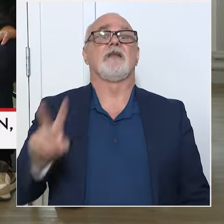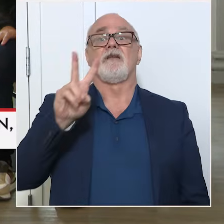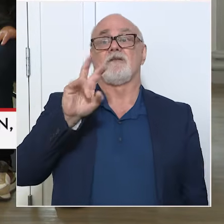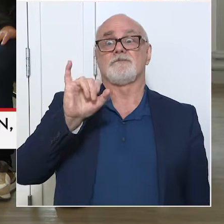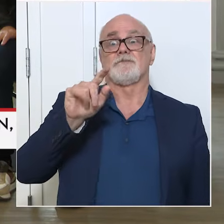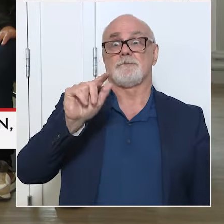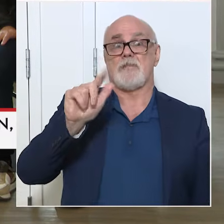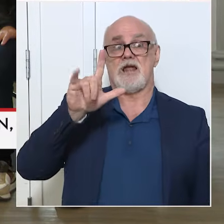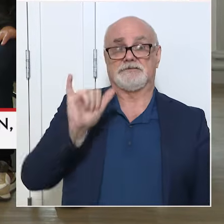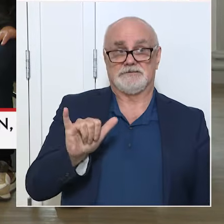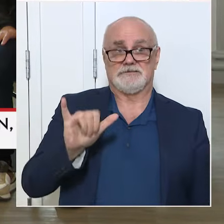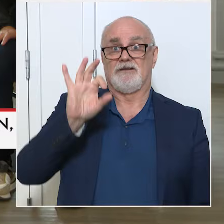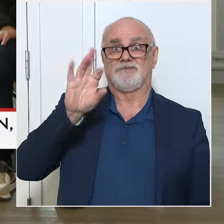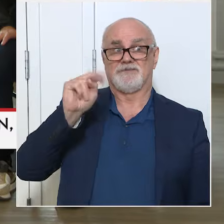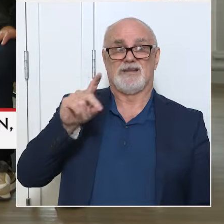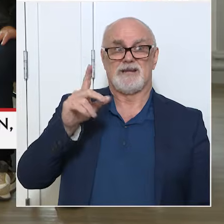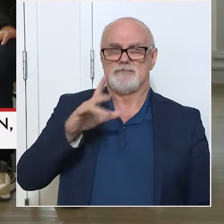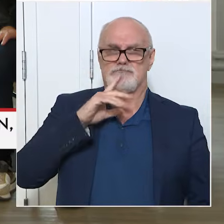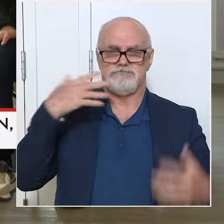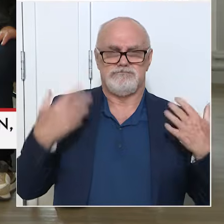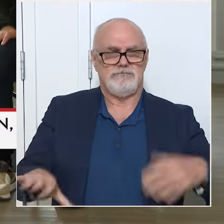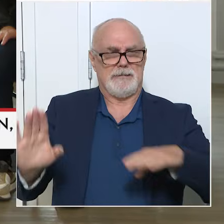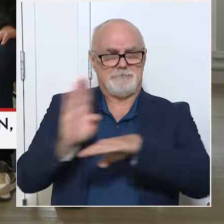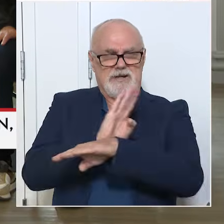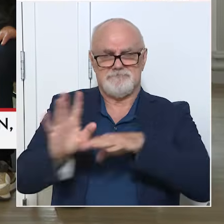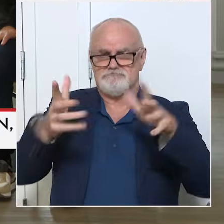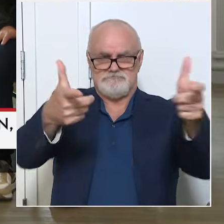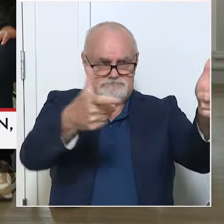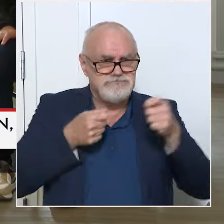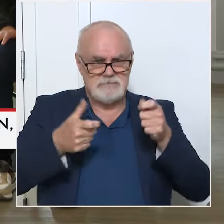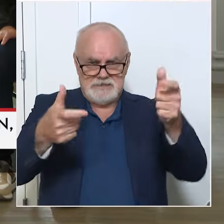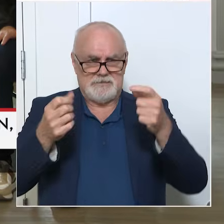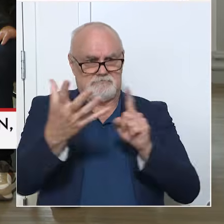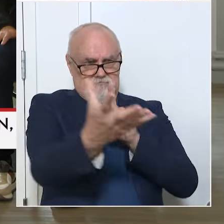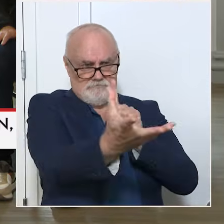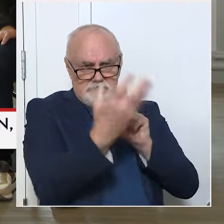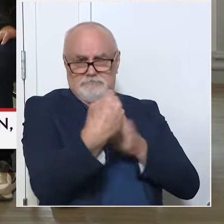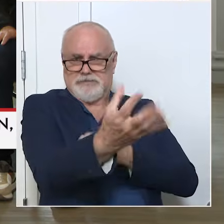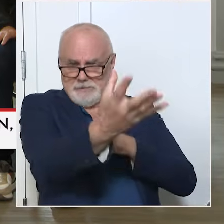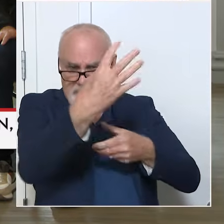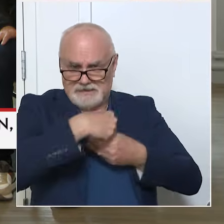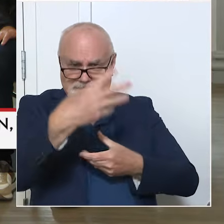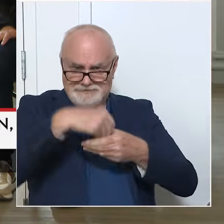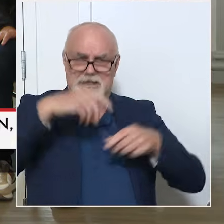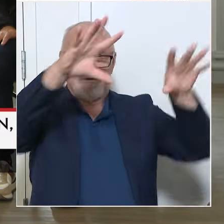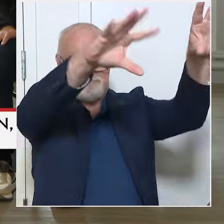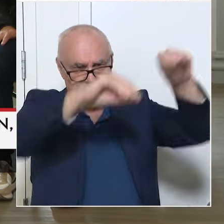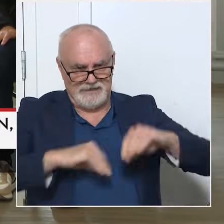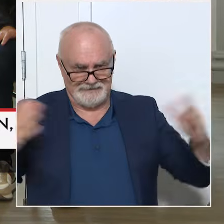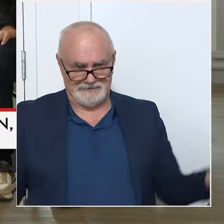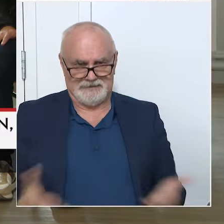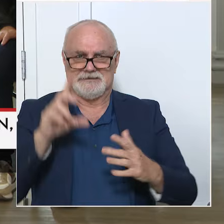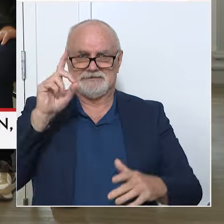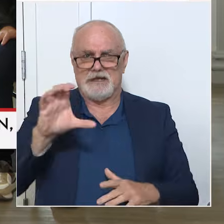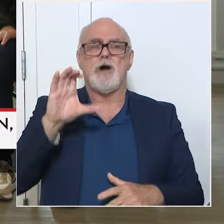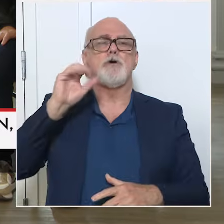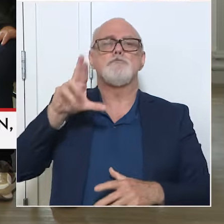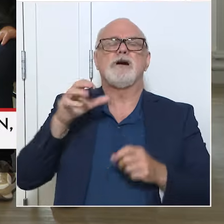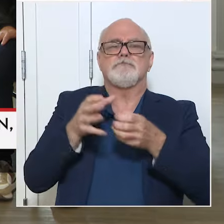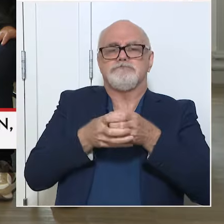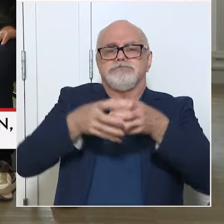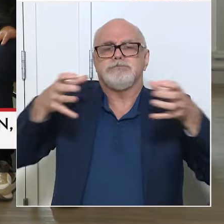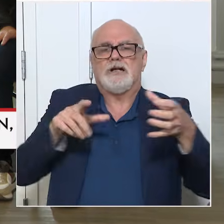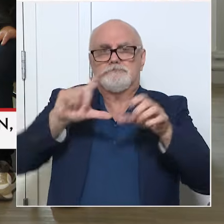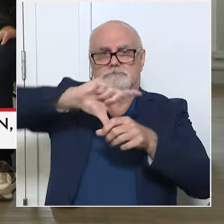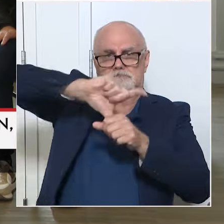corporate attraction tool to help companies relocate or expand to DC. And since launching the Vitality